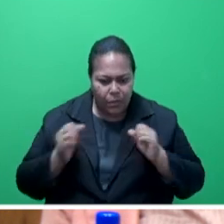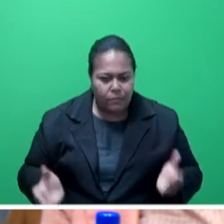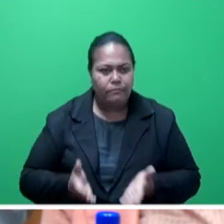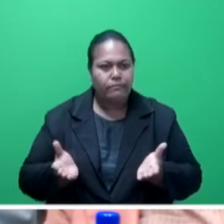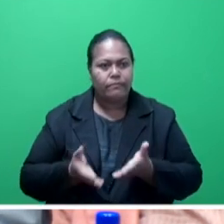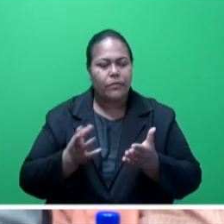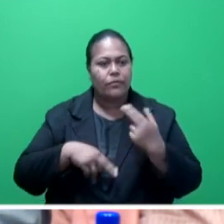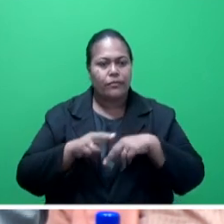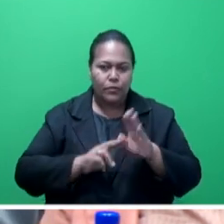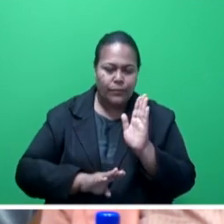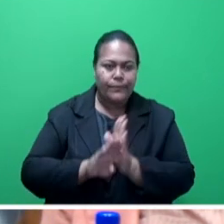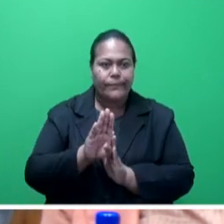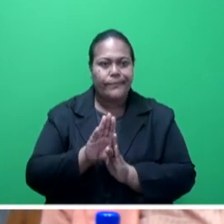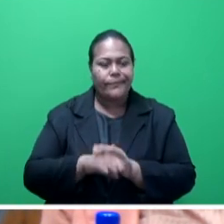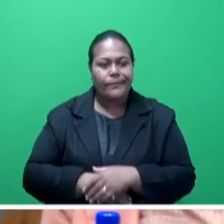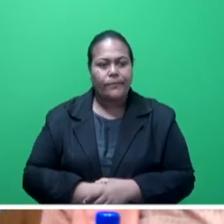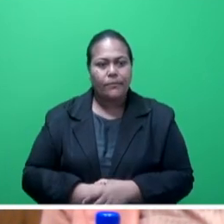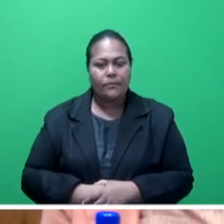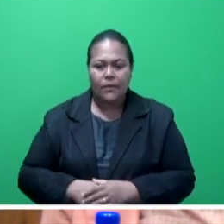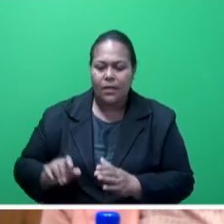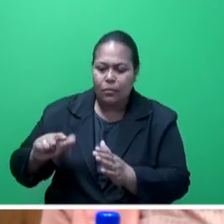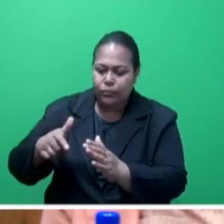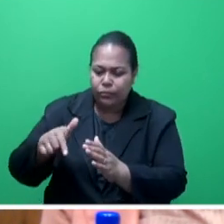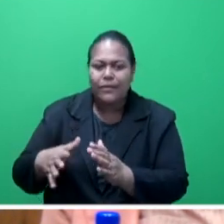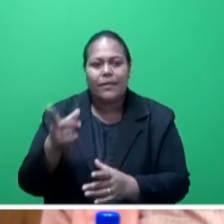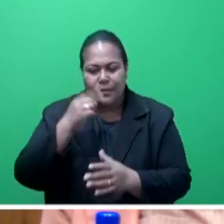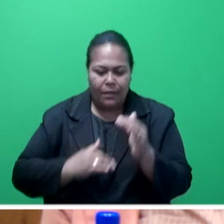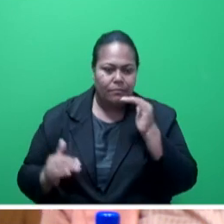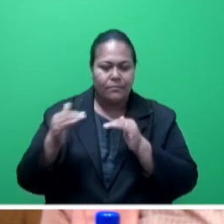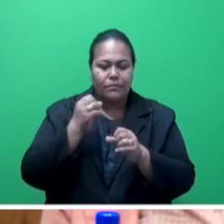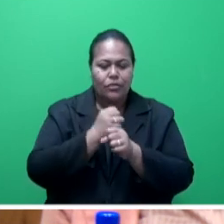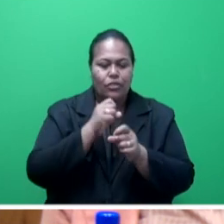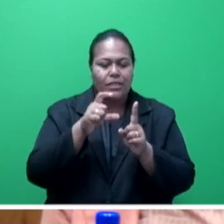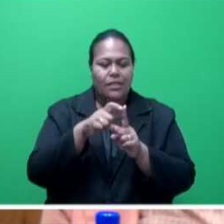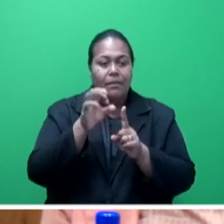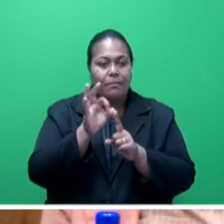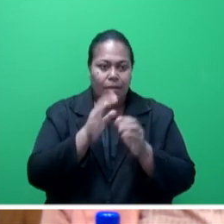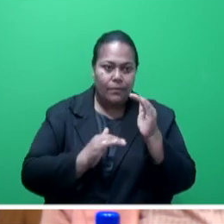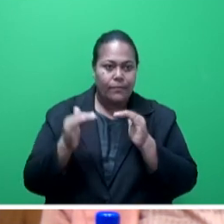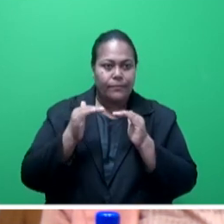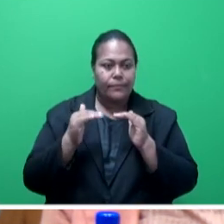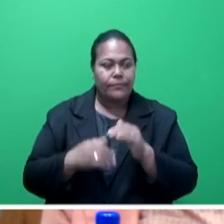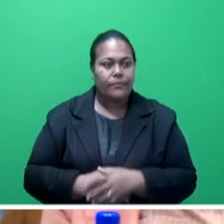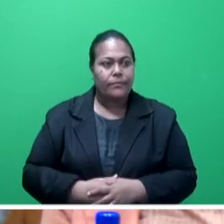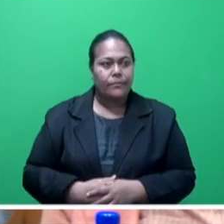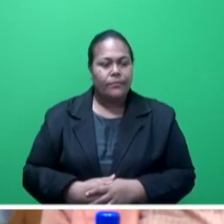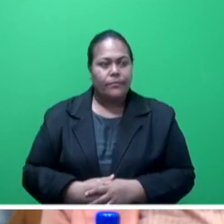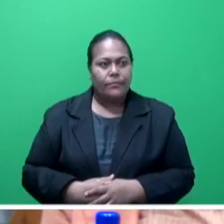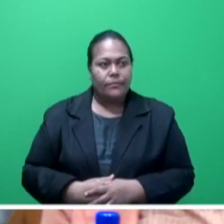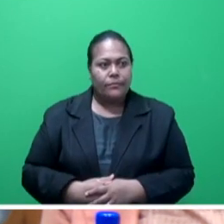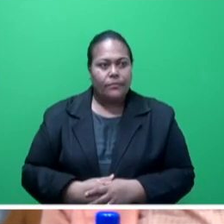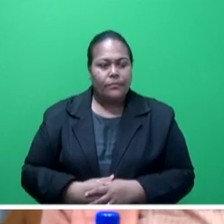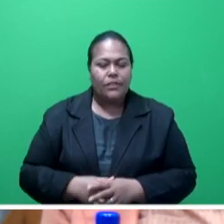the impact of the mining sector to Fiji's GDP. We also have a provision for the digitization of Fiji's